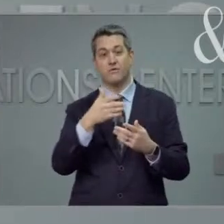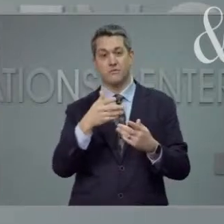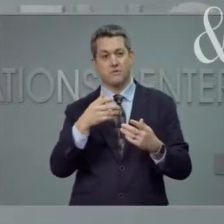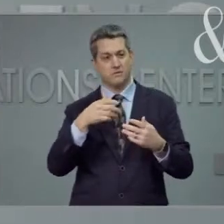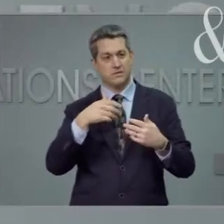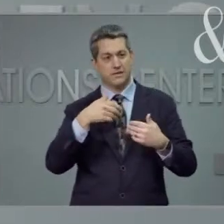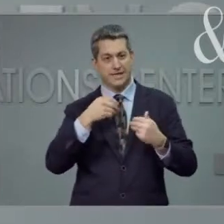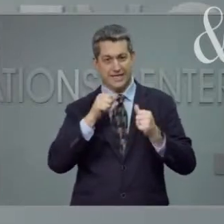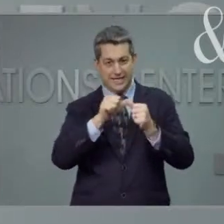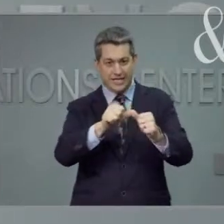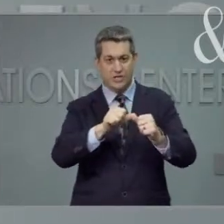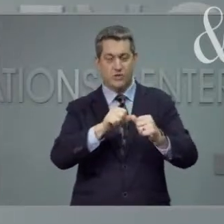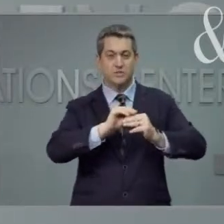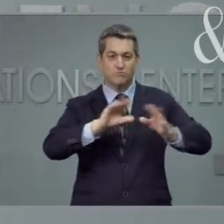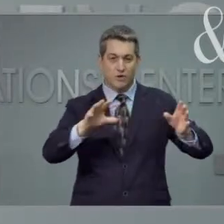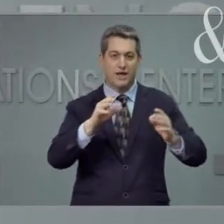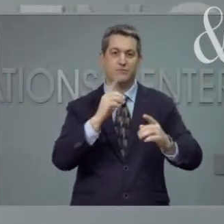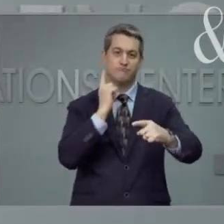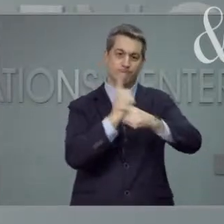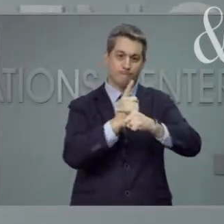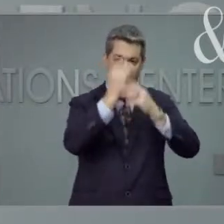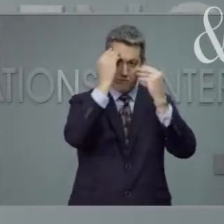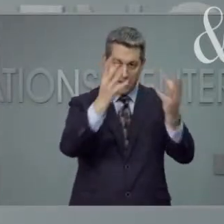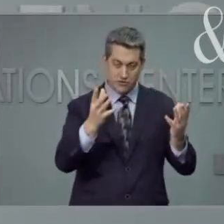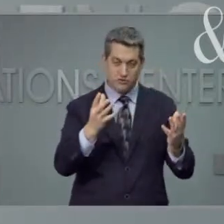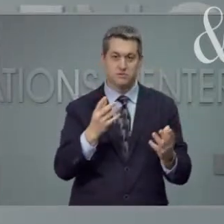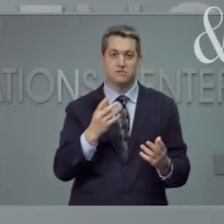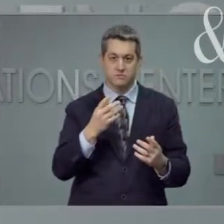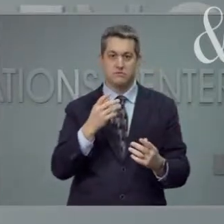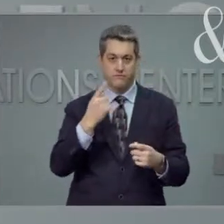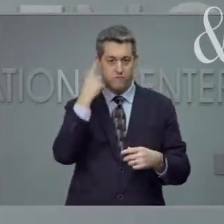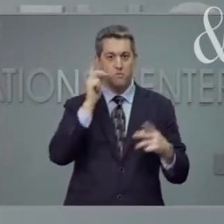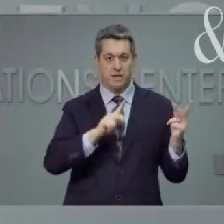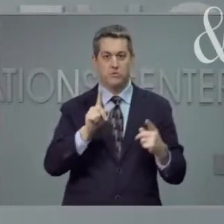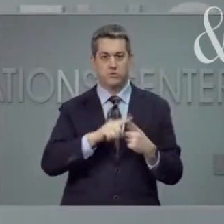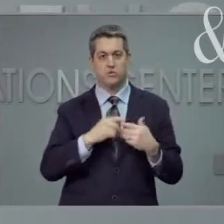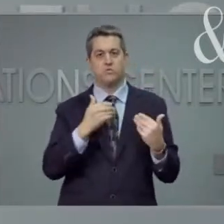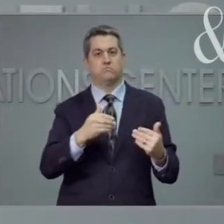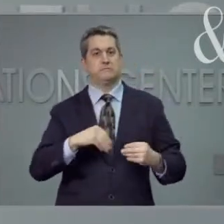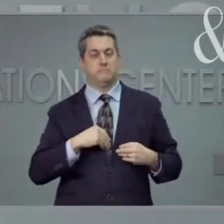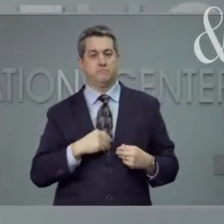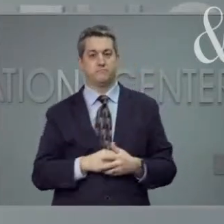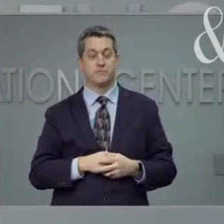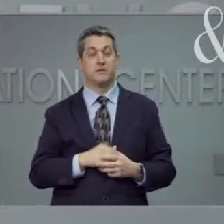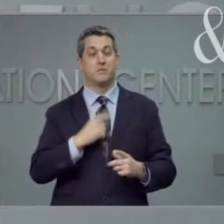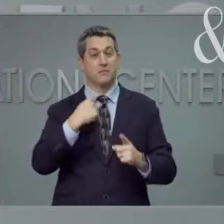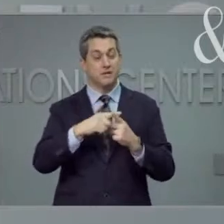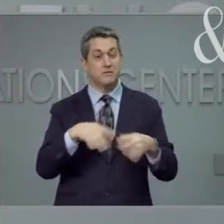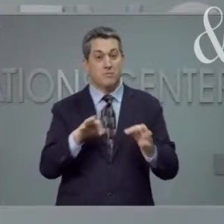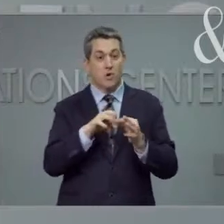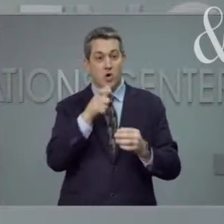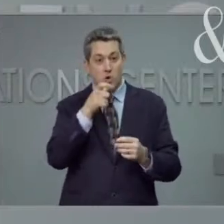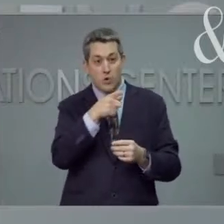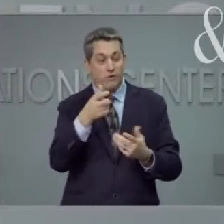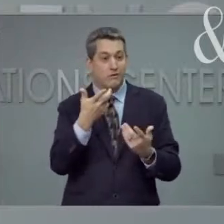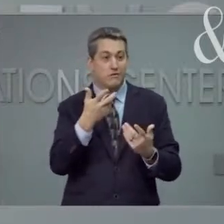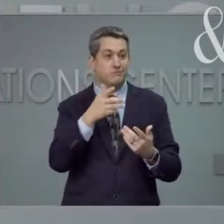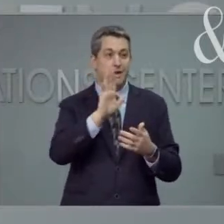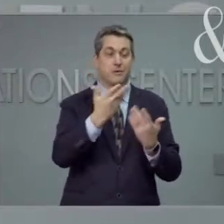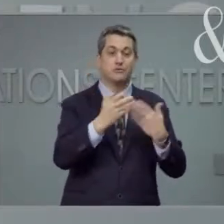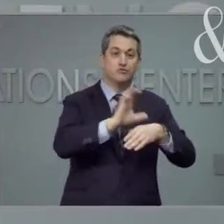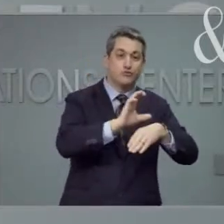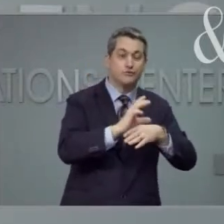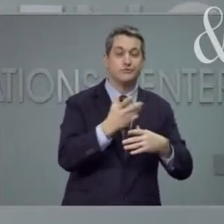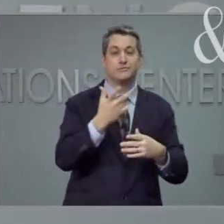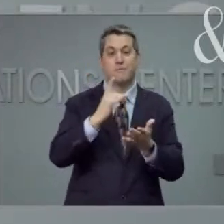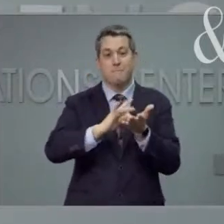our community members. I think we want to make sure folks hear from those that they trust, those that they know, whether it's in the faith community,